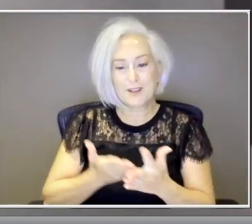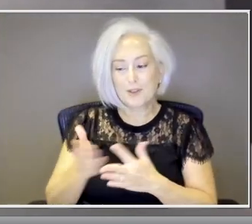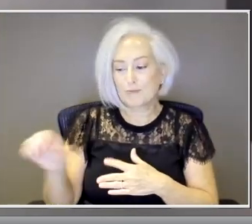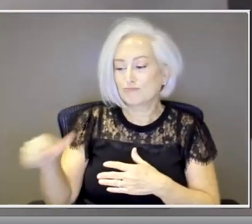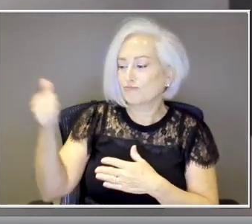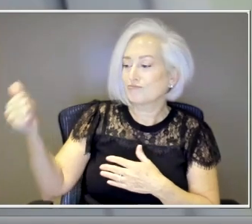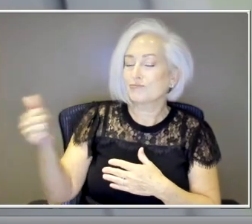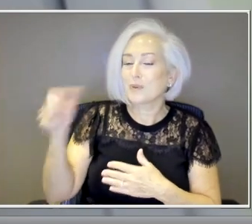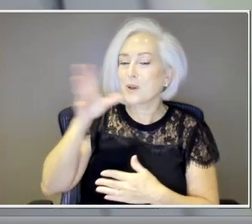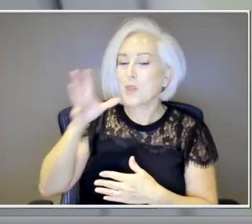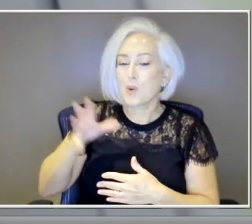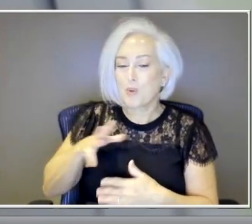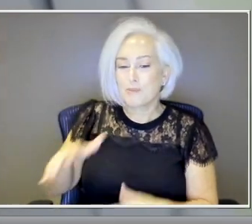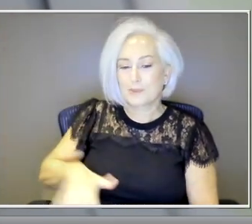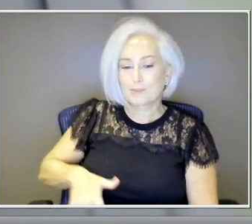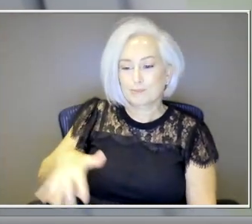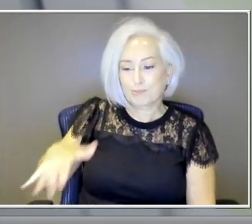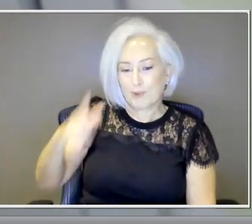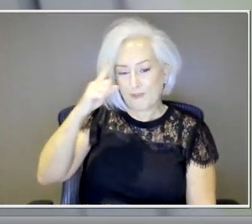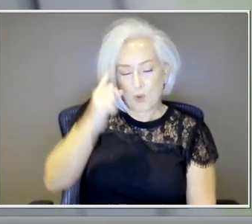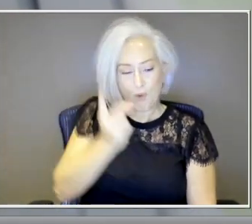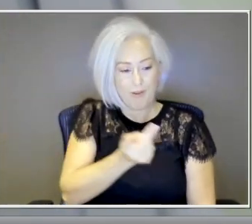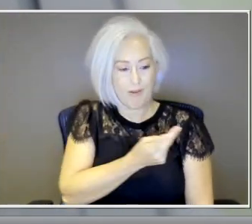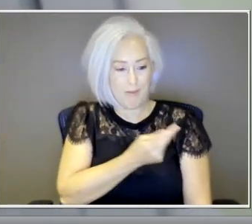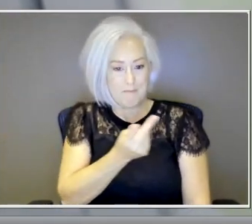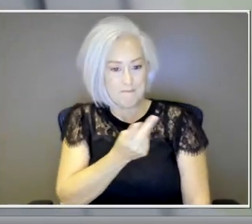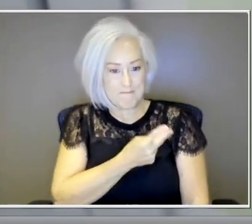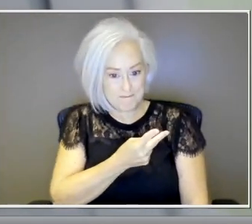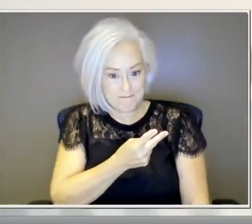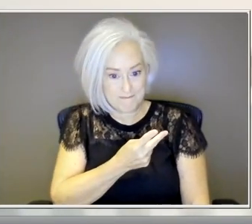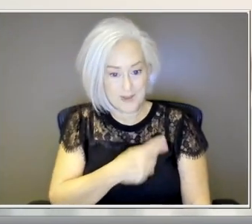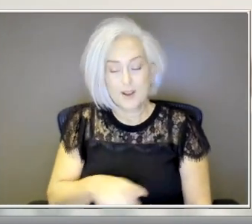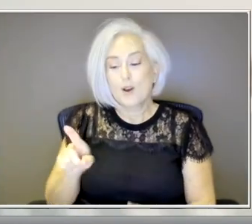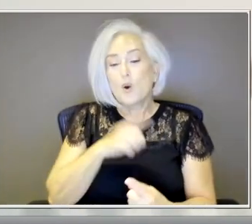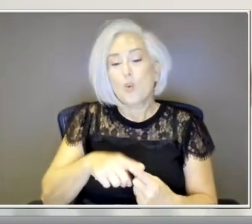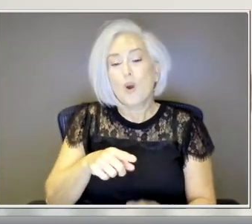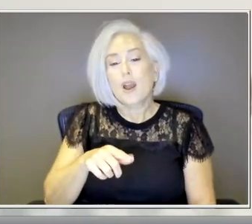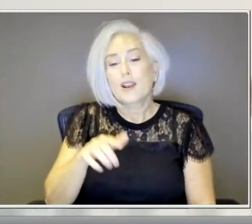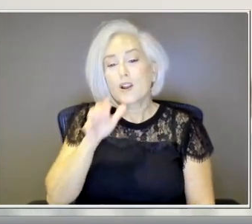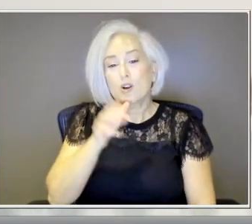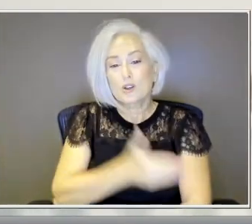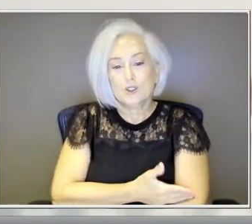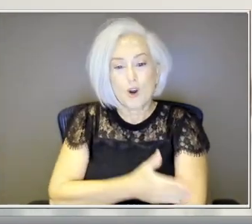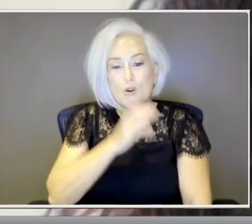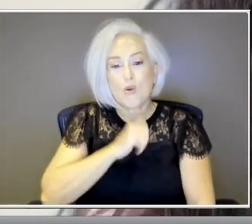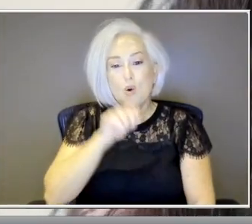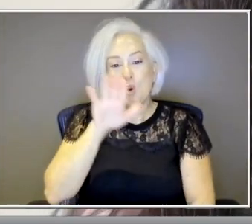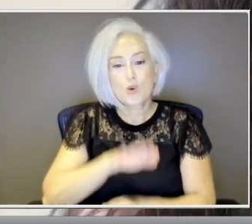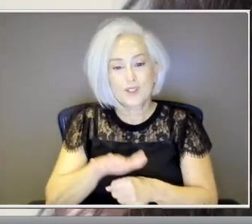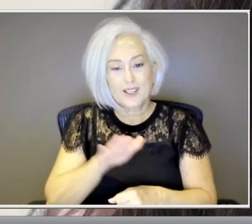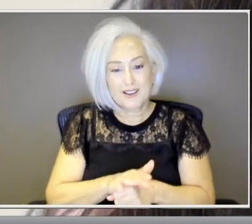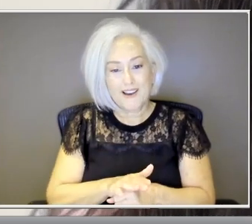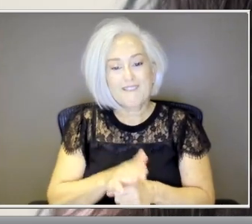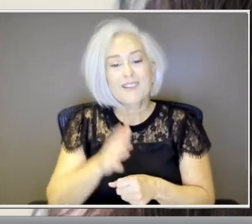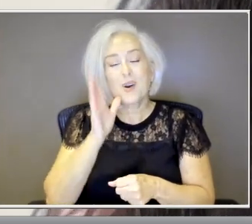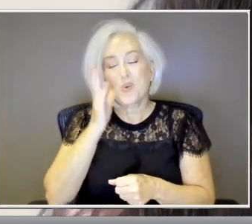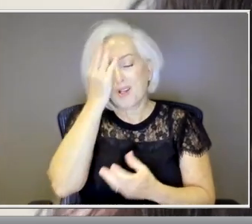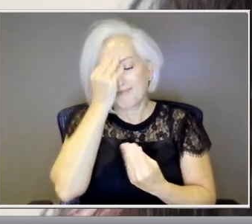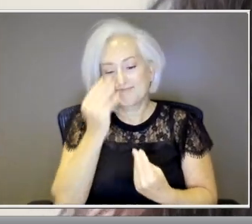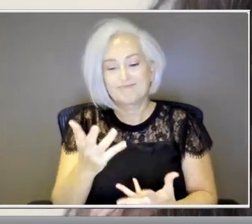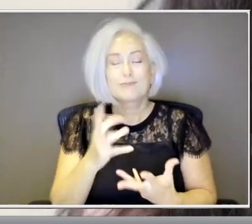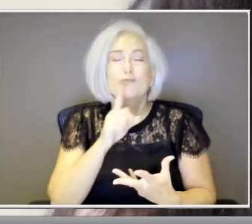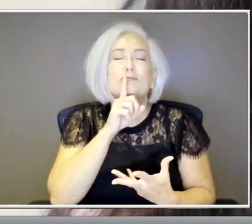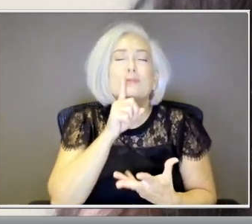this story, Haley has a message for her daughter. Just that she's very wanted and loved. Are you happy? Very